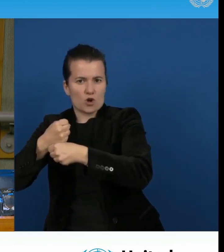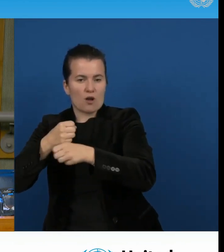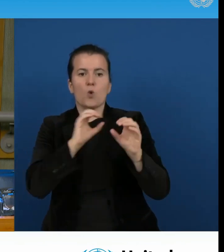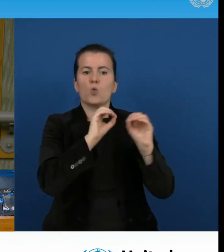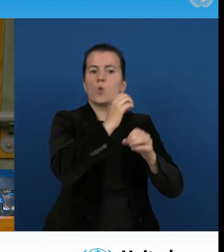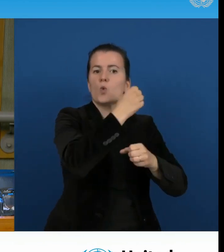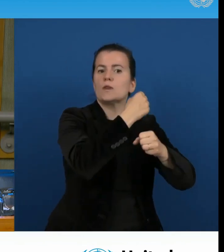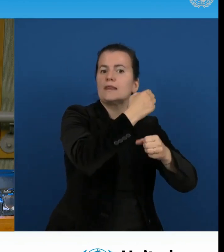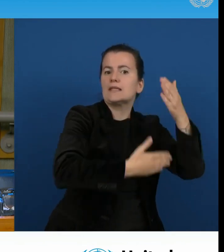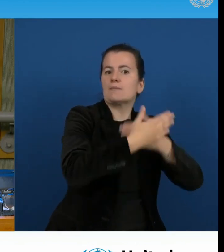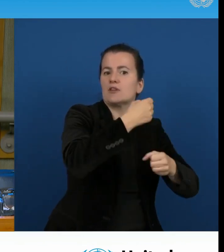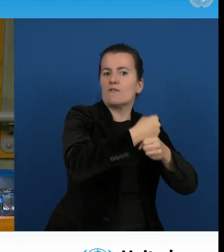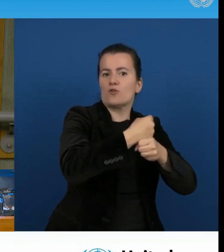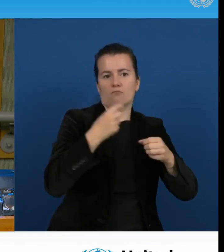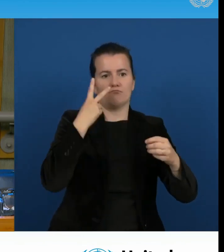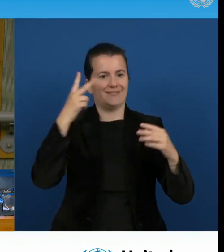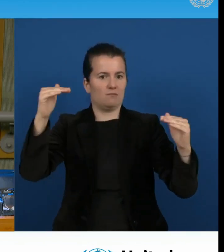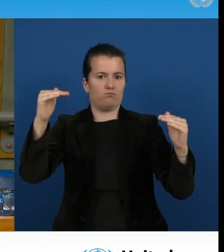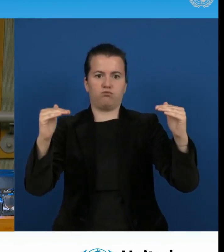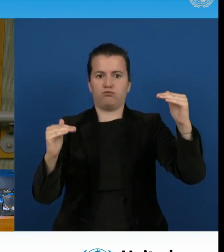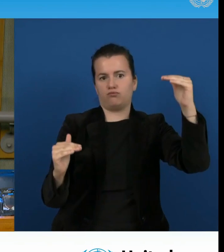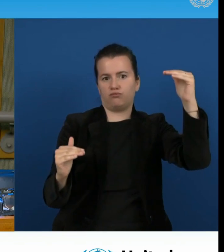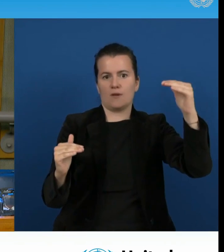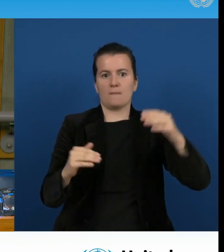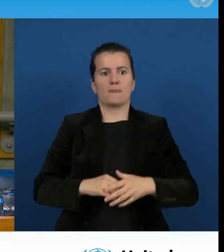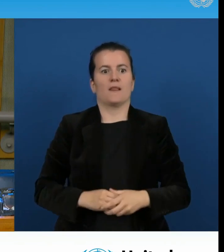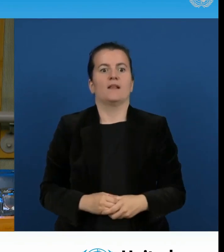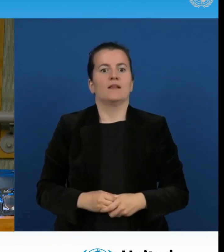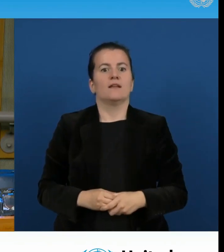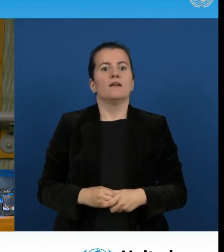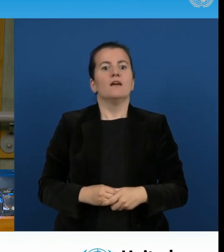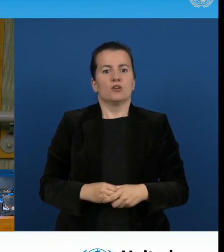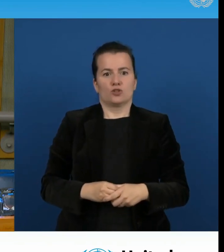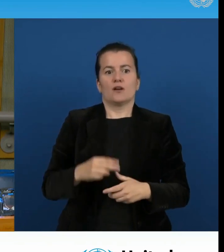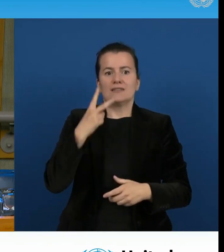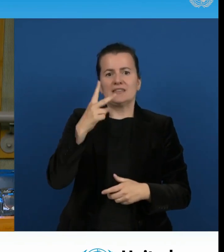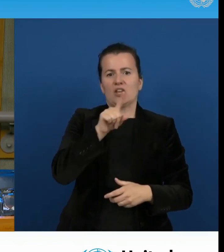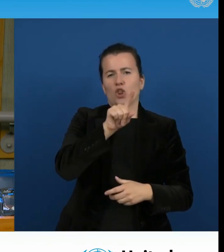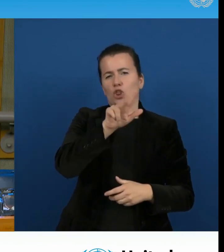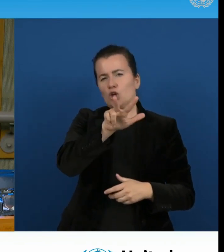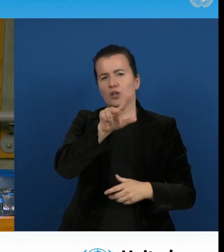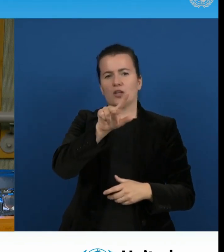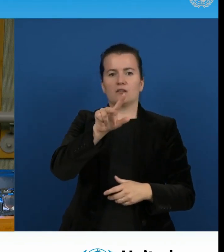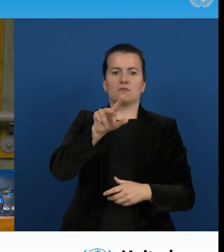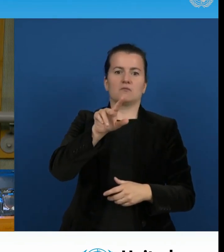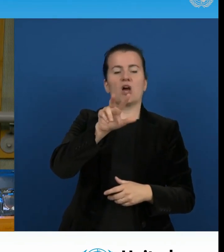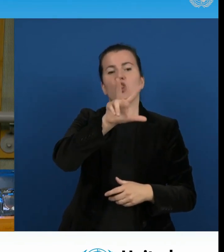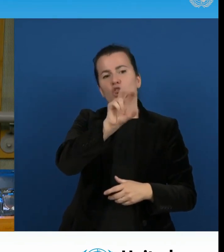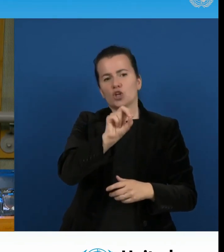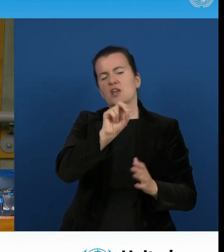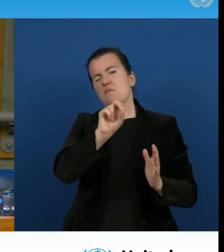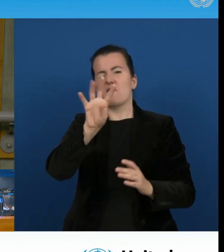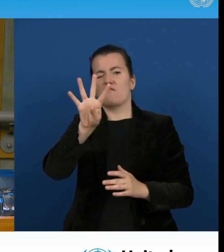participation rate of persons with disabilities is generally 30 to 40 percentage points below that of persons without disabilities. The